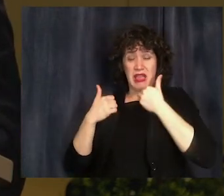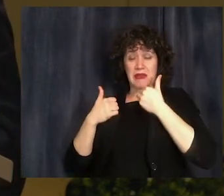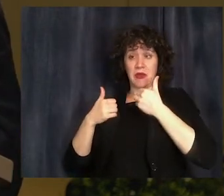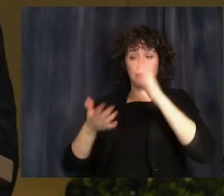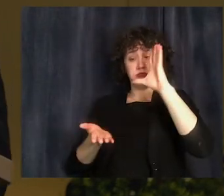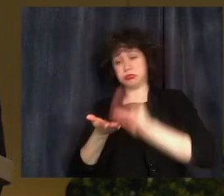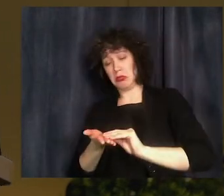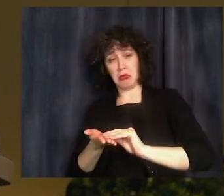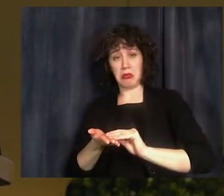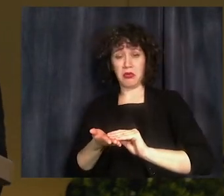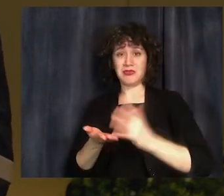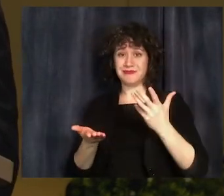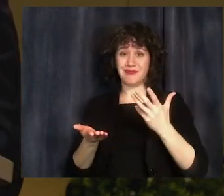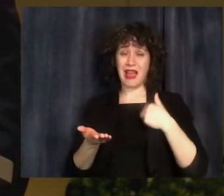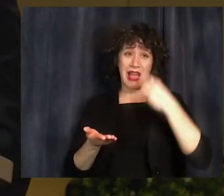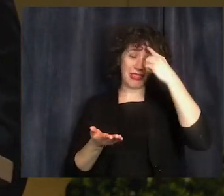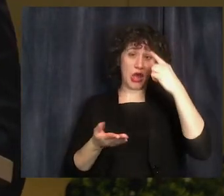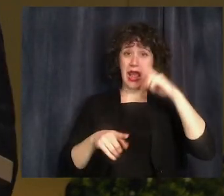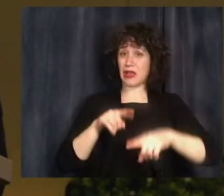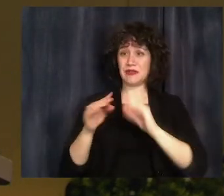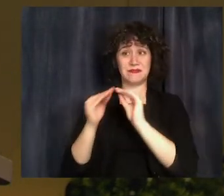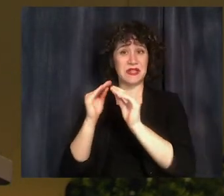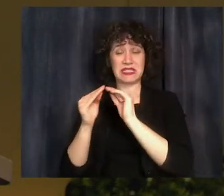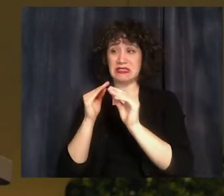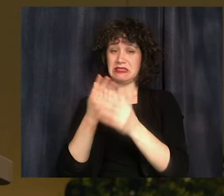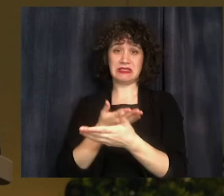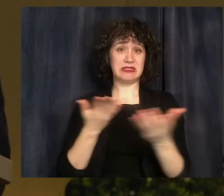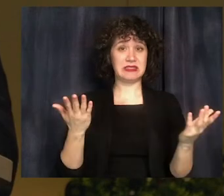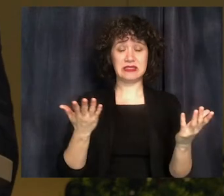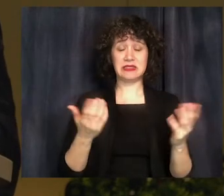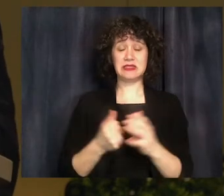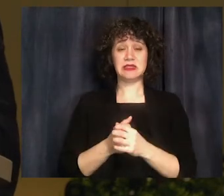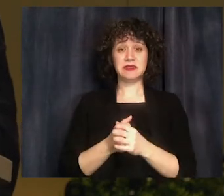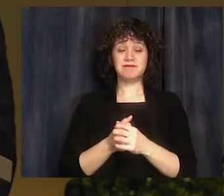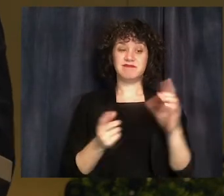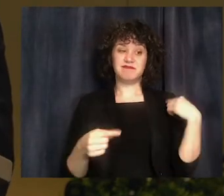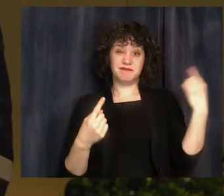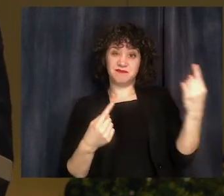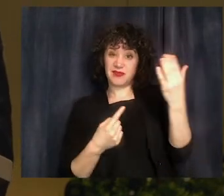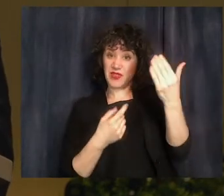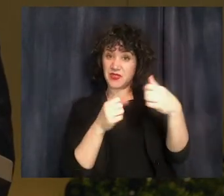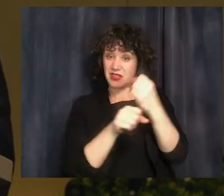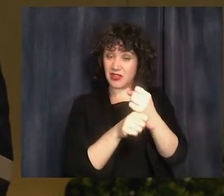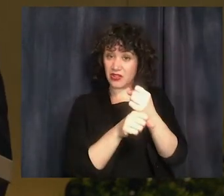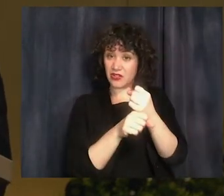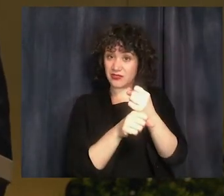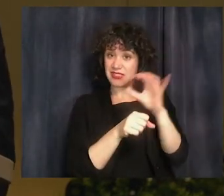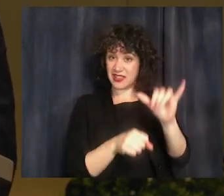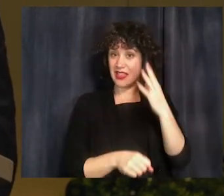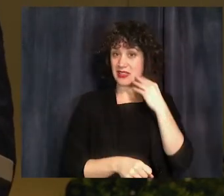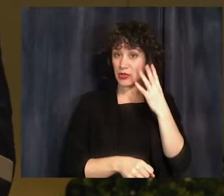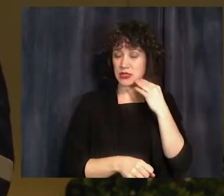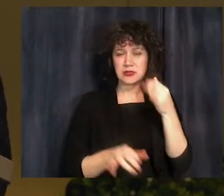button that threatened to set me back potentially in unrecoverable ways. It's been nearly 15 years since this experience,